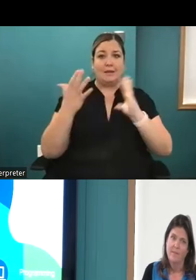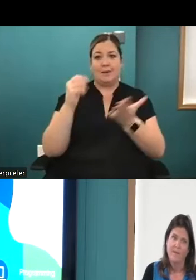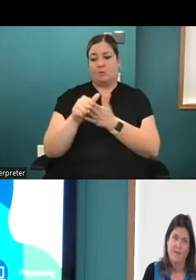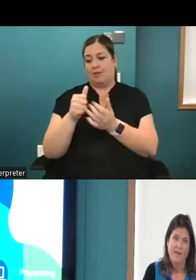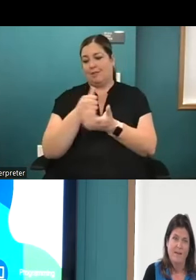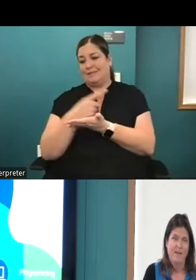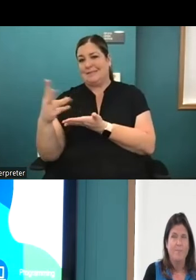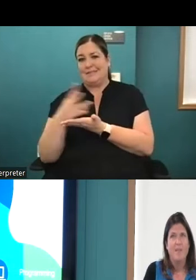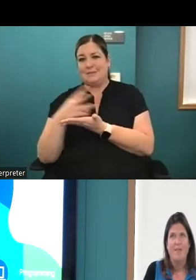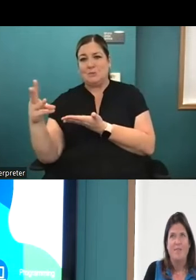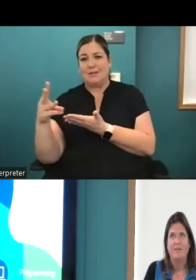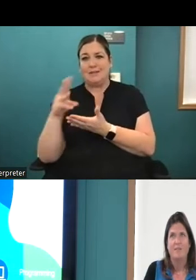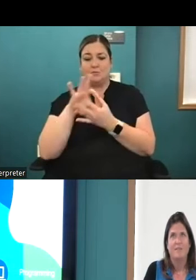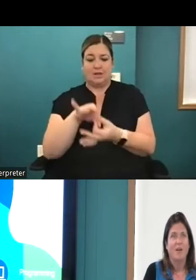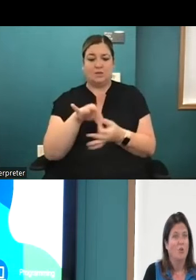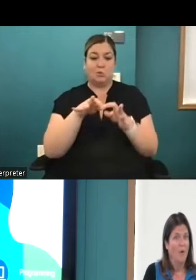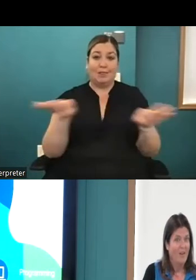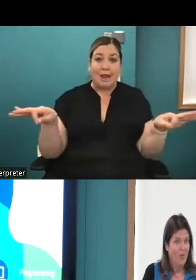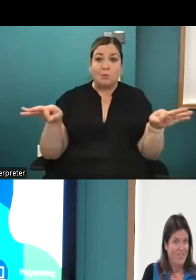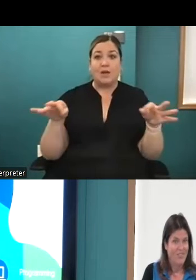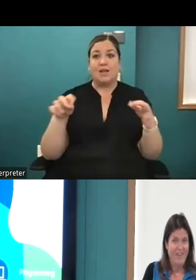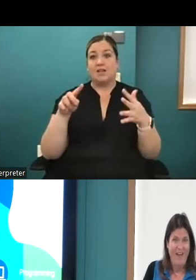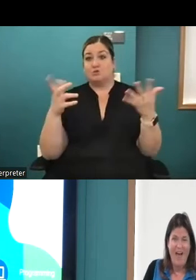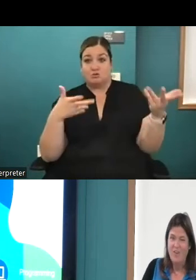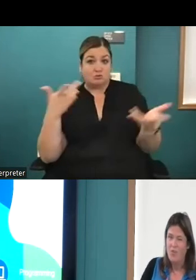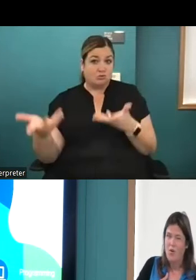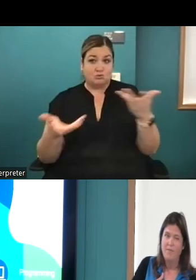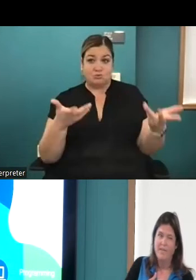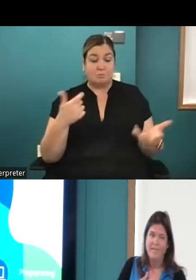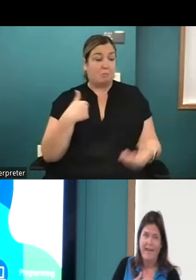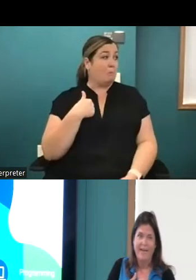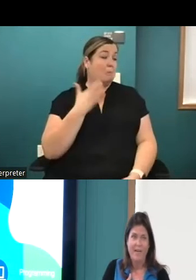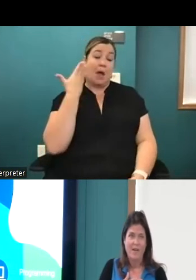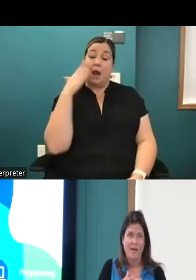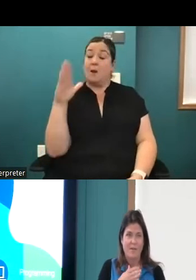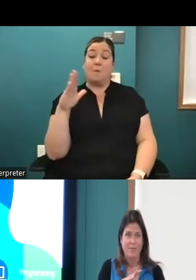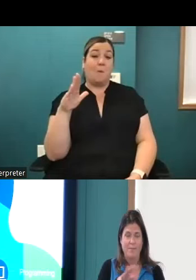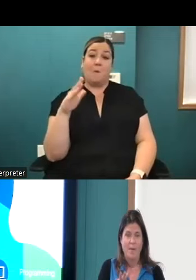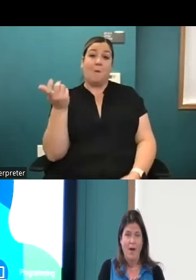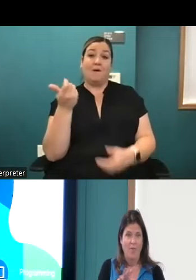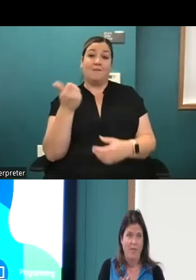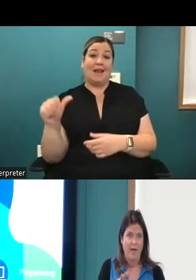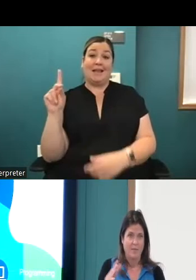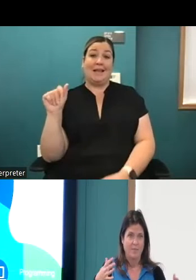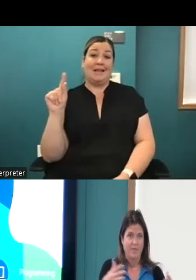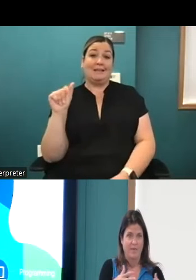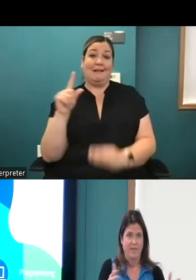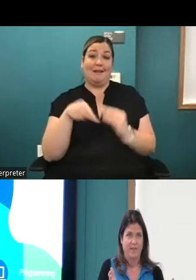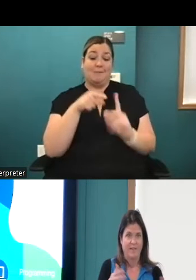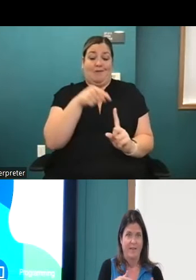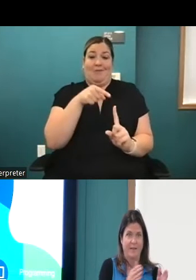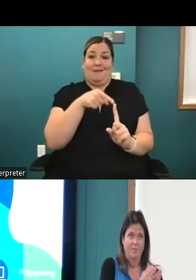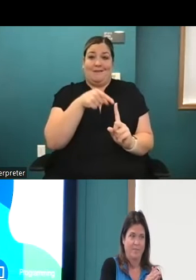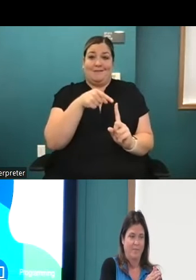later as far as language goes? And that's a great question. I don't know of any data about that